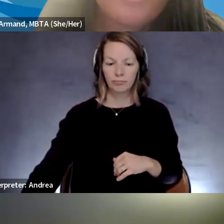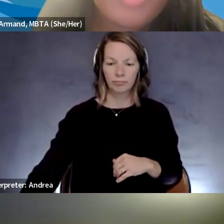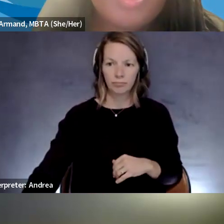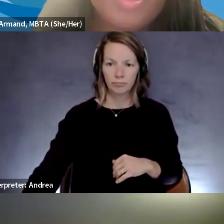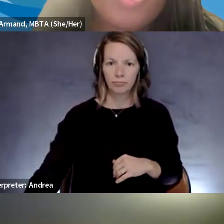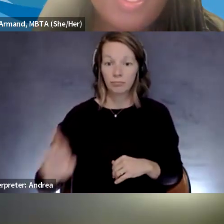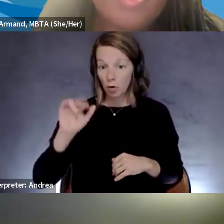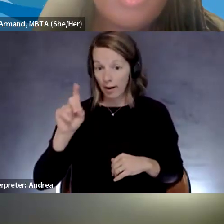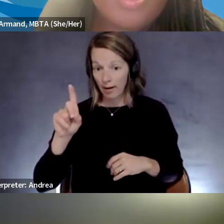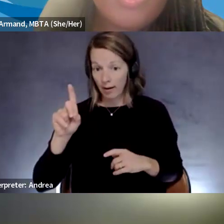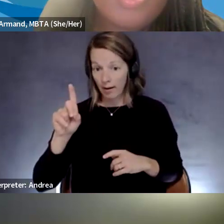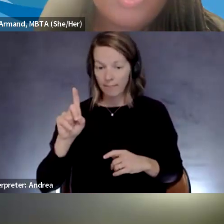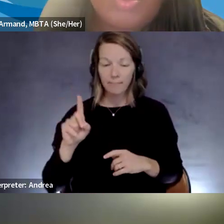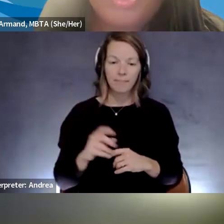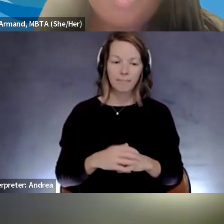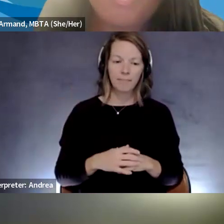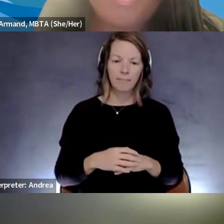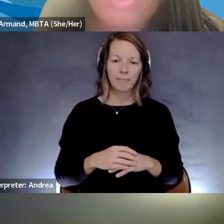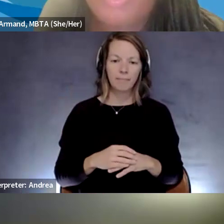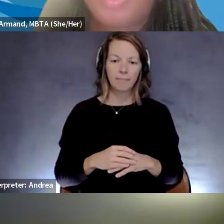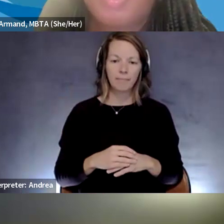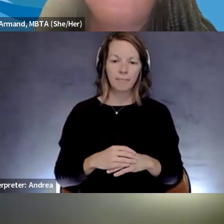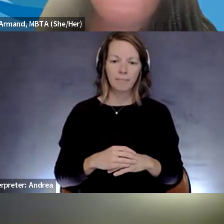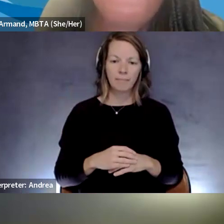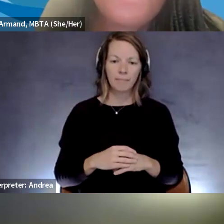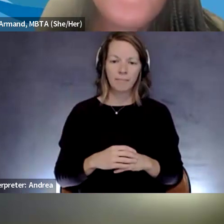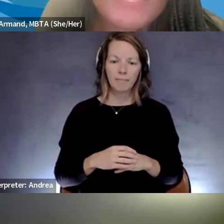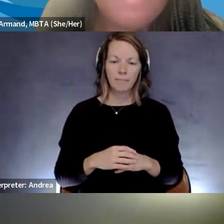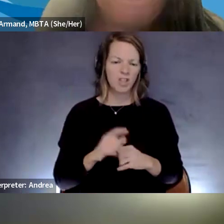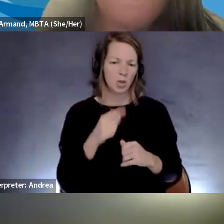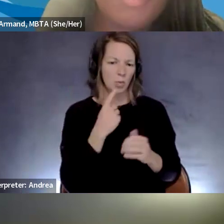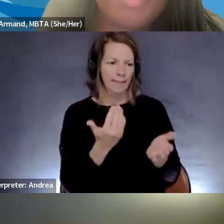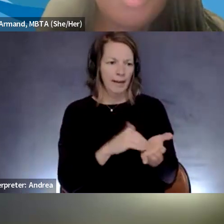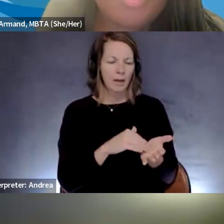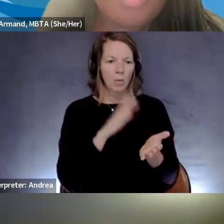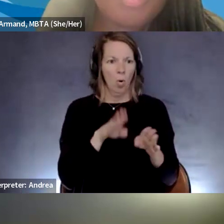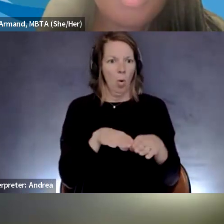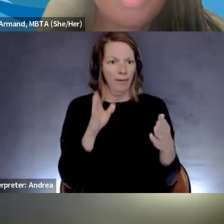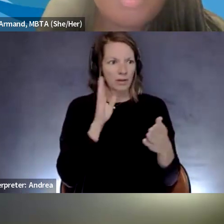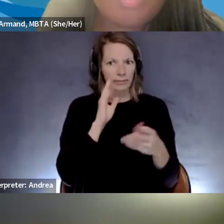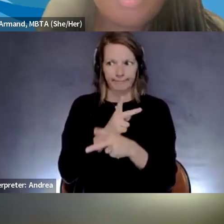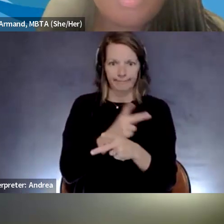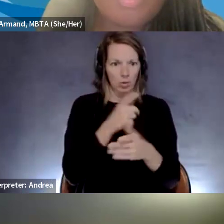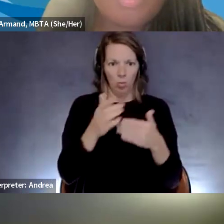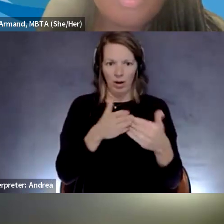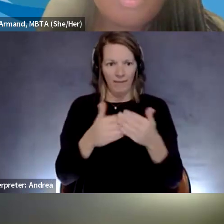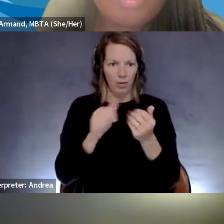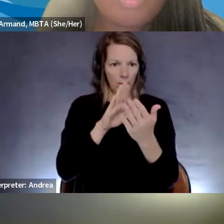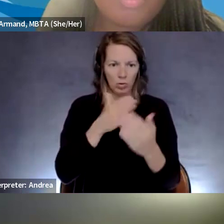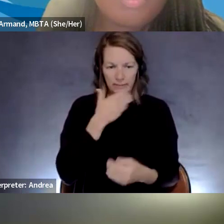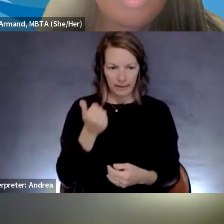Brad, do you have anything to add, or can I transition? I do not. I just, to repeat, we are open to looking at whatever means and methods we can